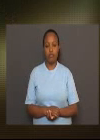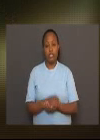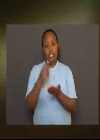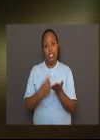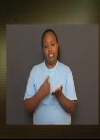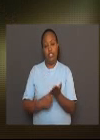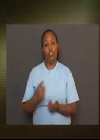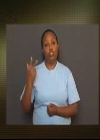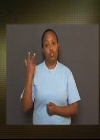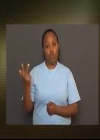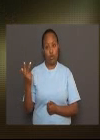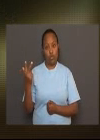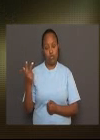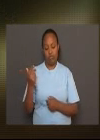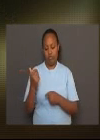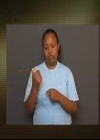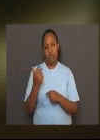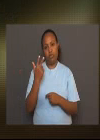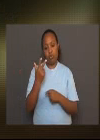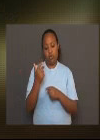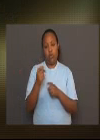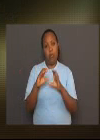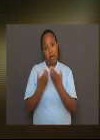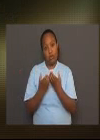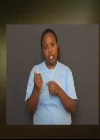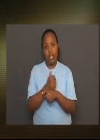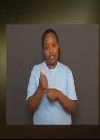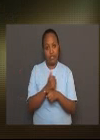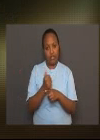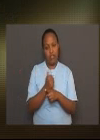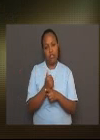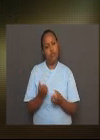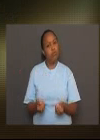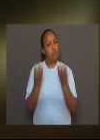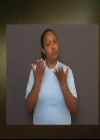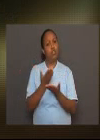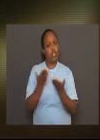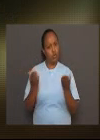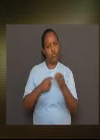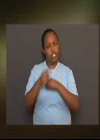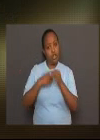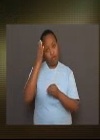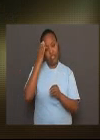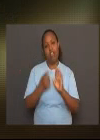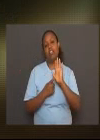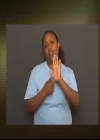This three-part activity has revealed several things about knowledge.